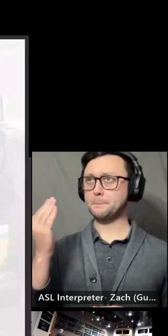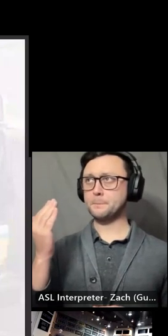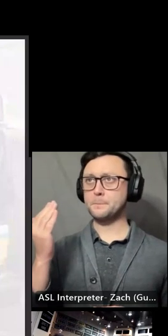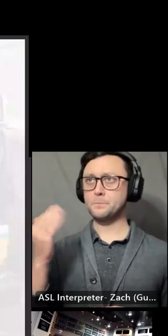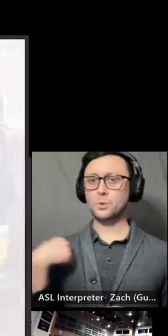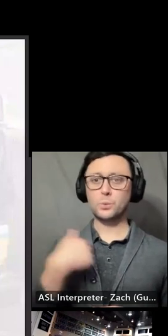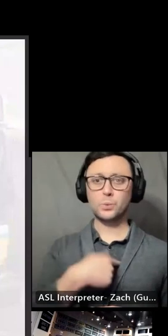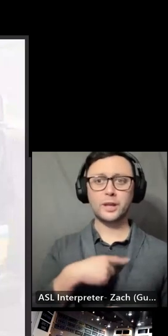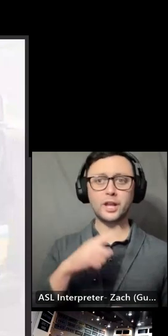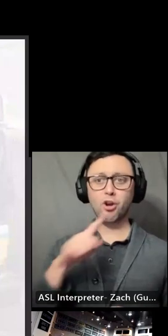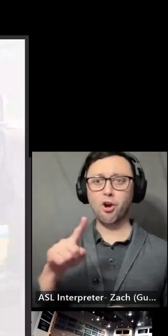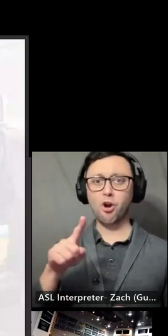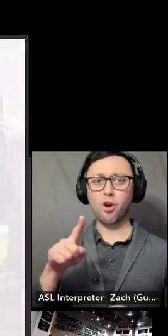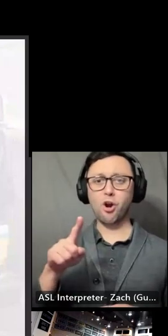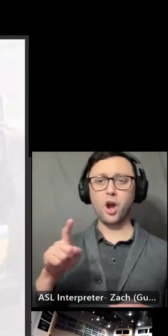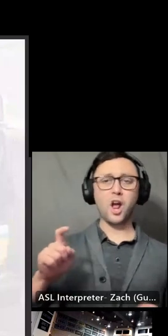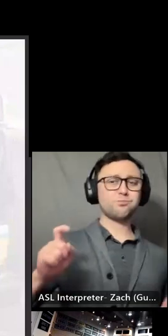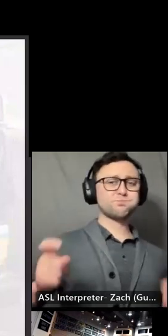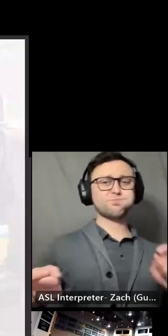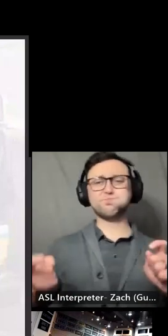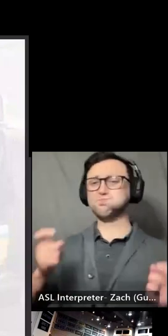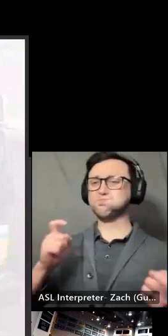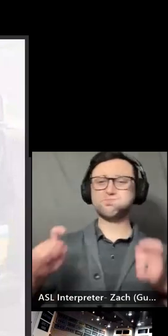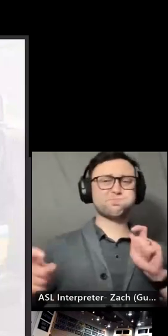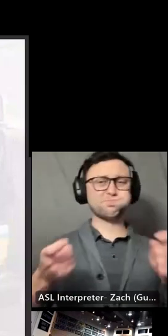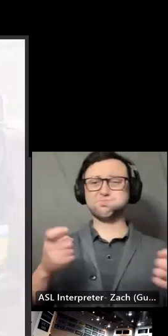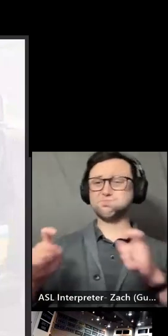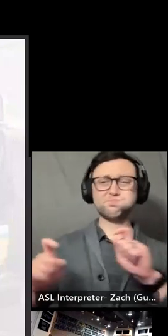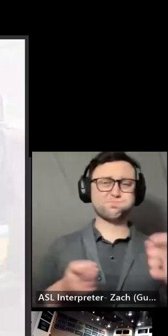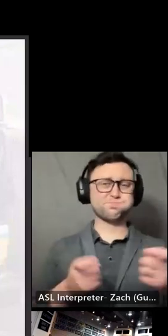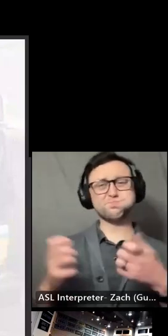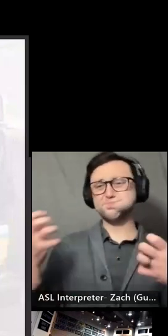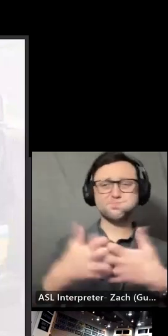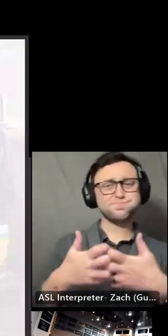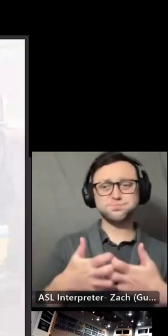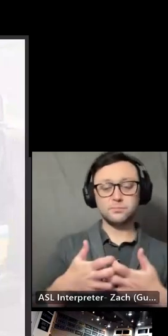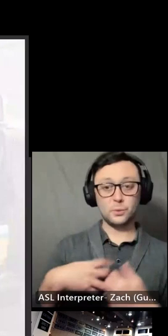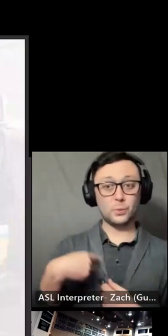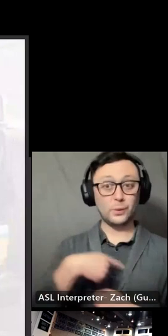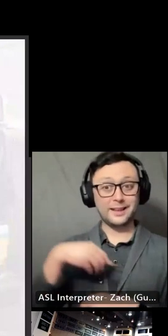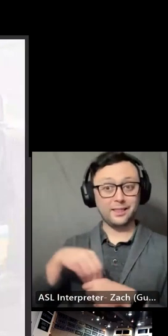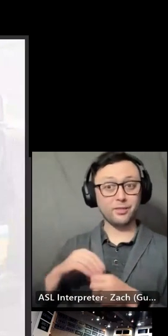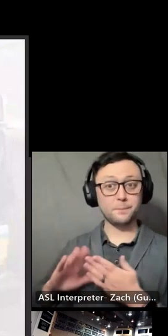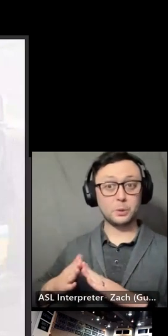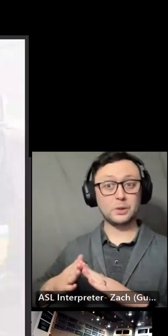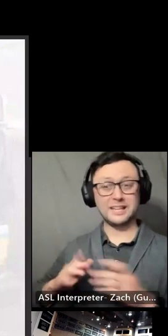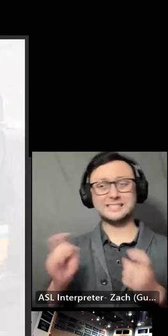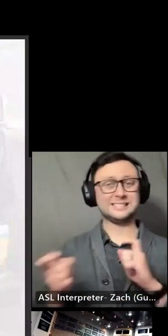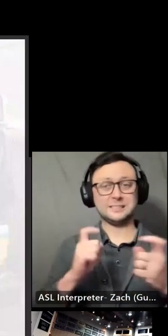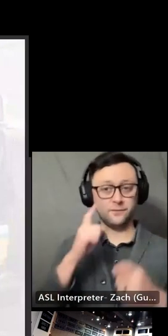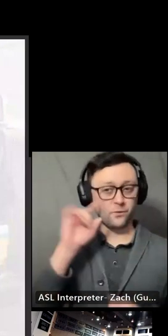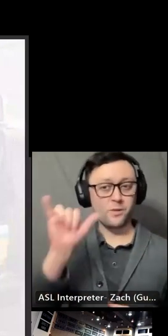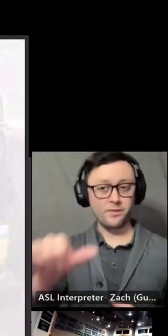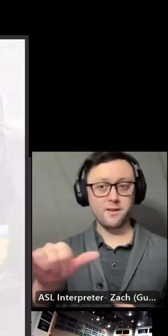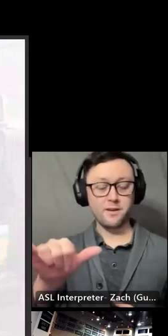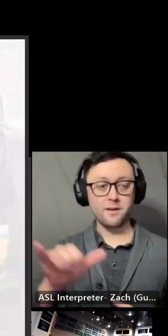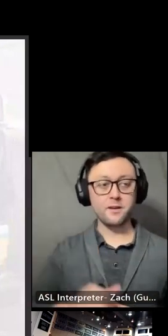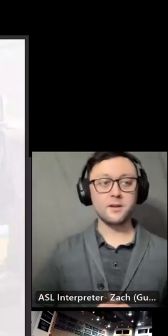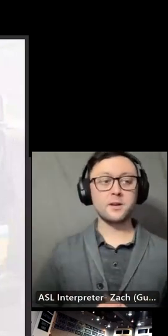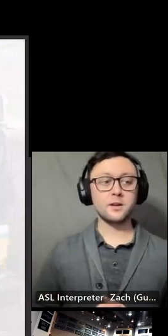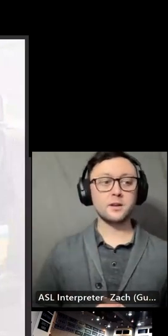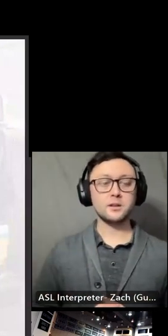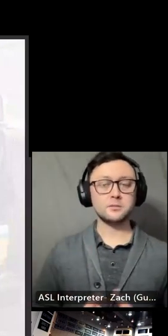over backwards to accommodate all of that. And it would be nice to